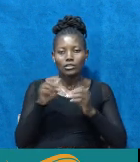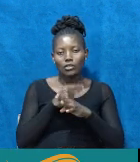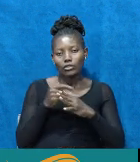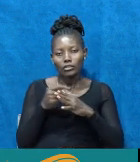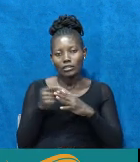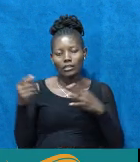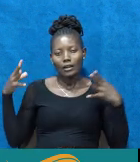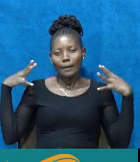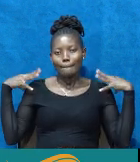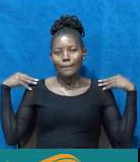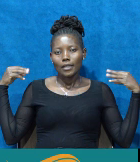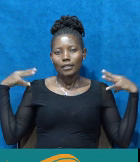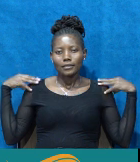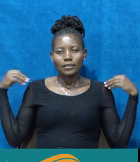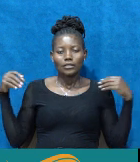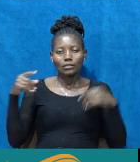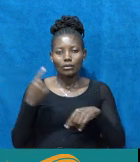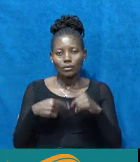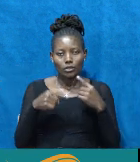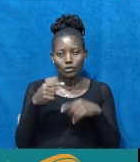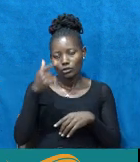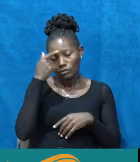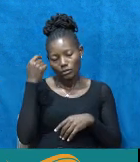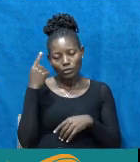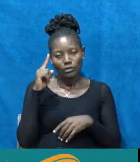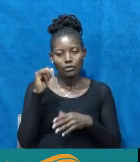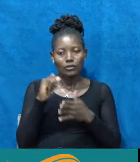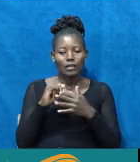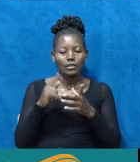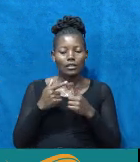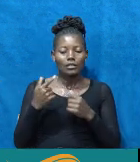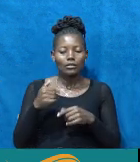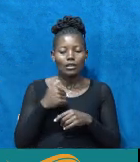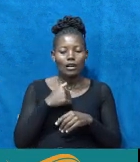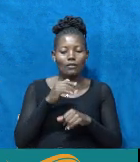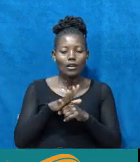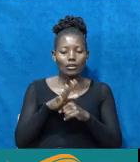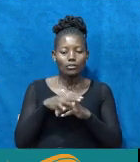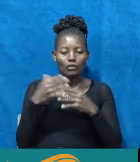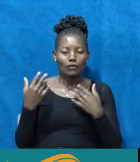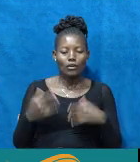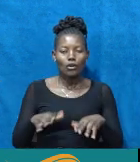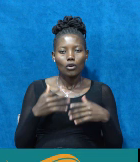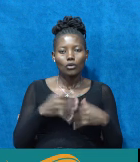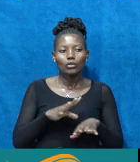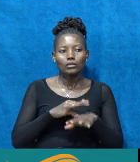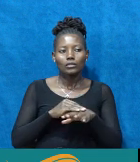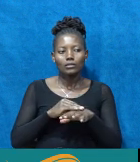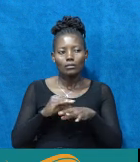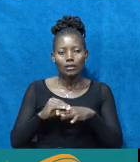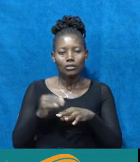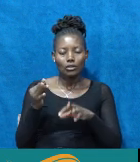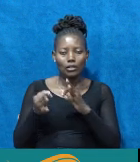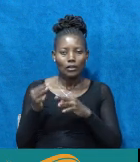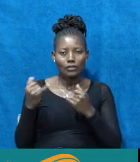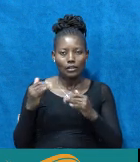any particular activity, is not taking part in training, is not taking part in competition. Because of the disuse, then there'll be a lot of muscle